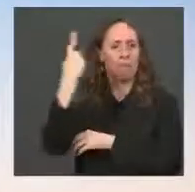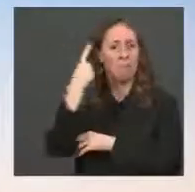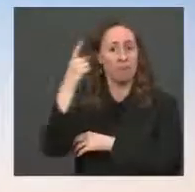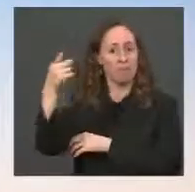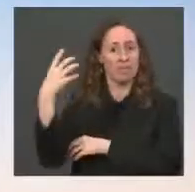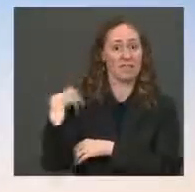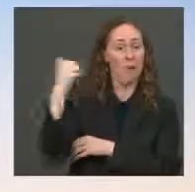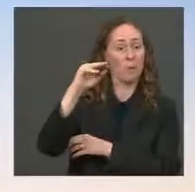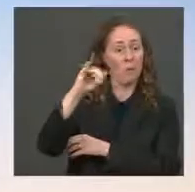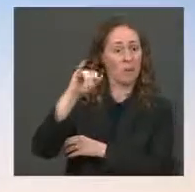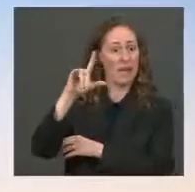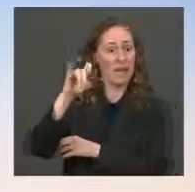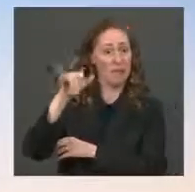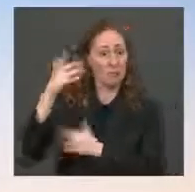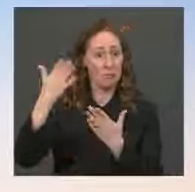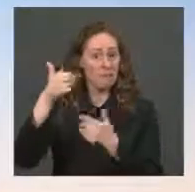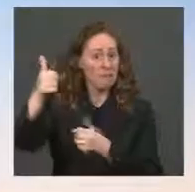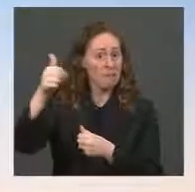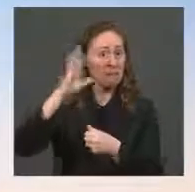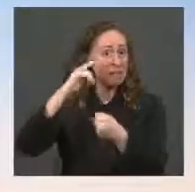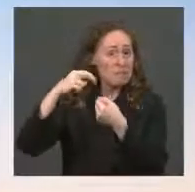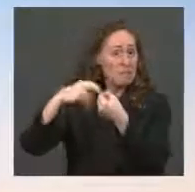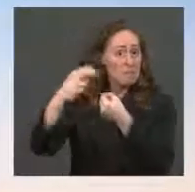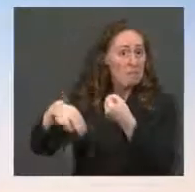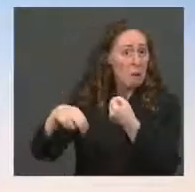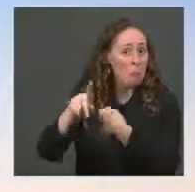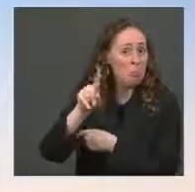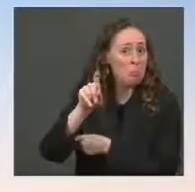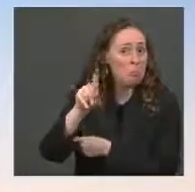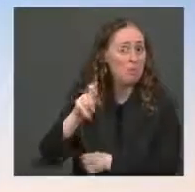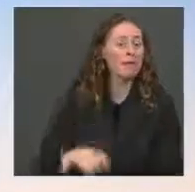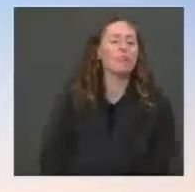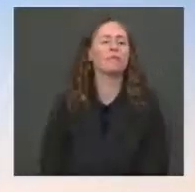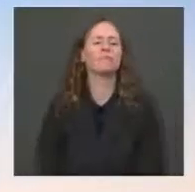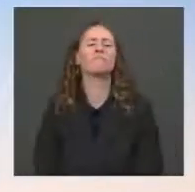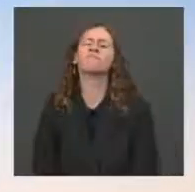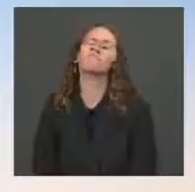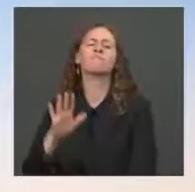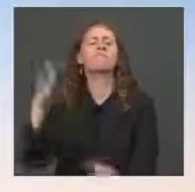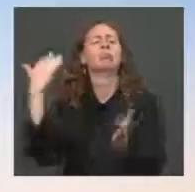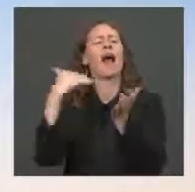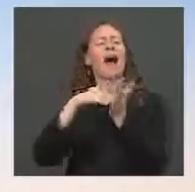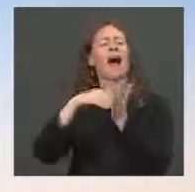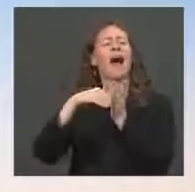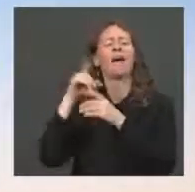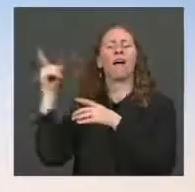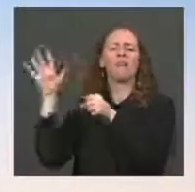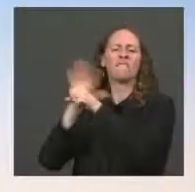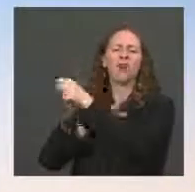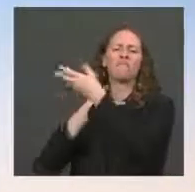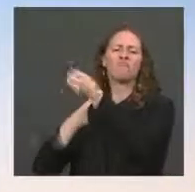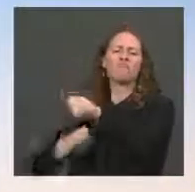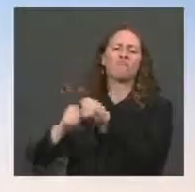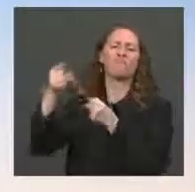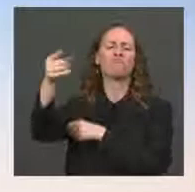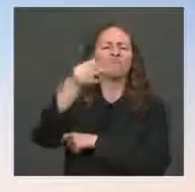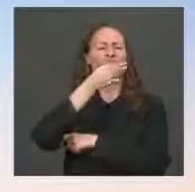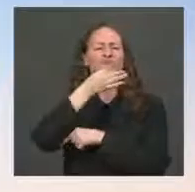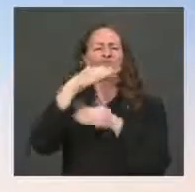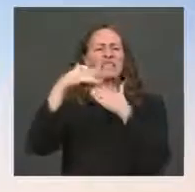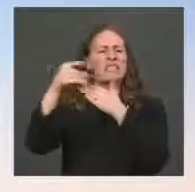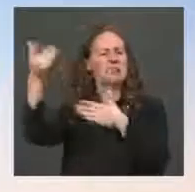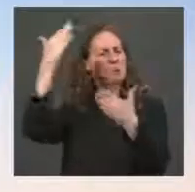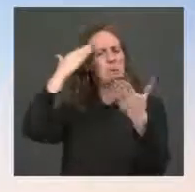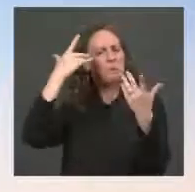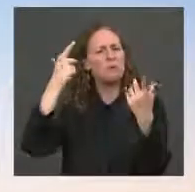Well, again, the president has complete confidence in his leadership, his patriotism, and his fidelity to our Constitution. I can't speak